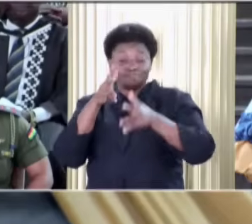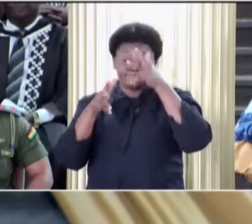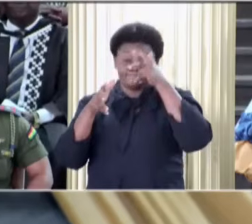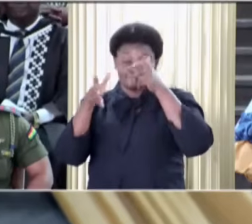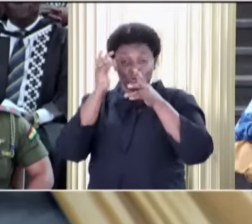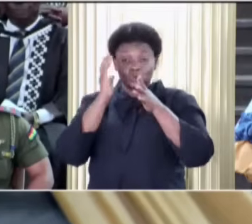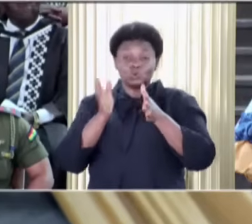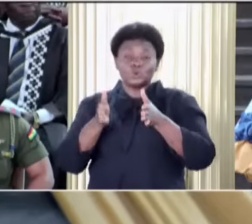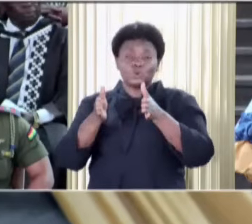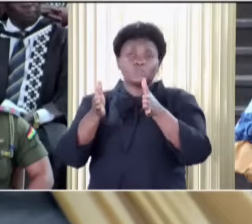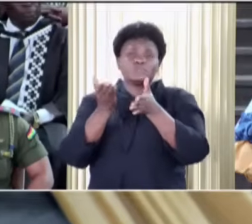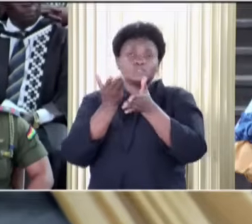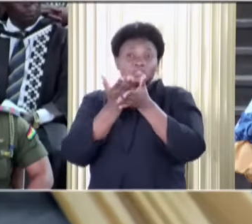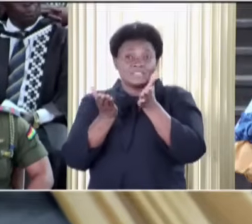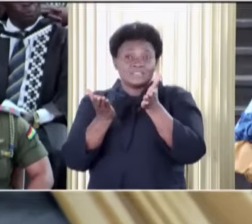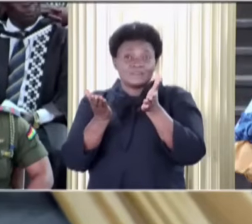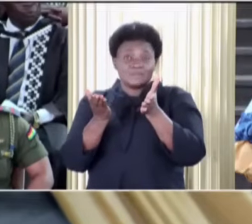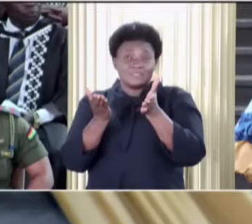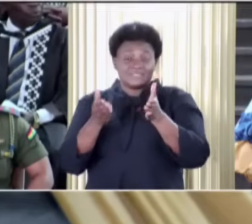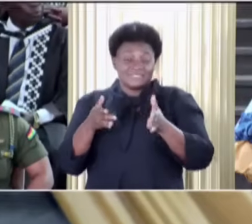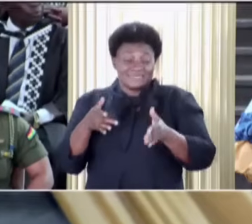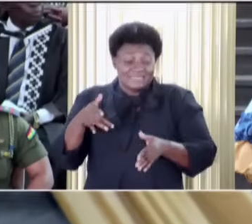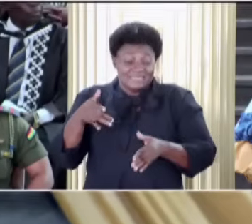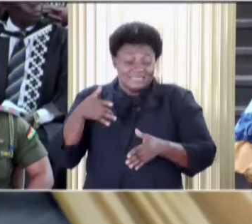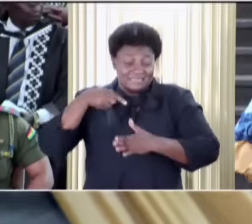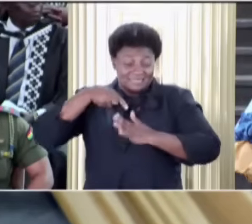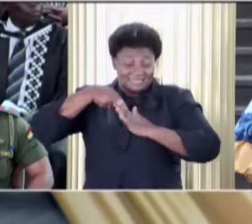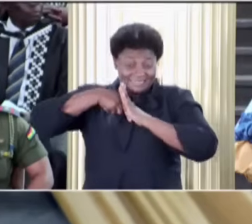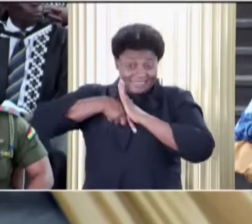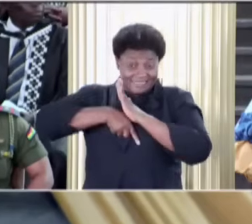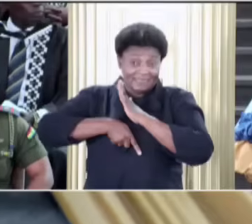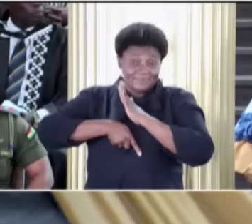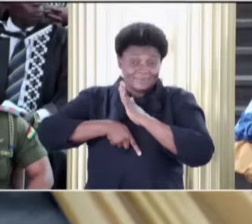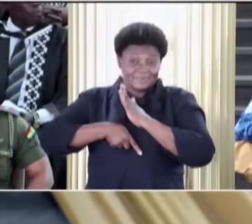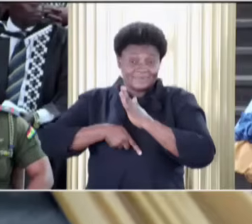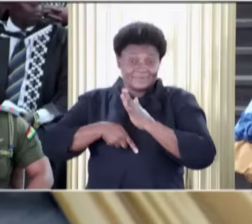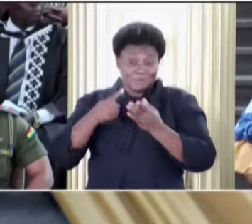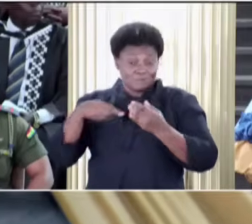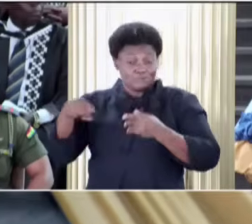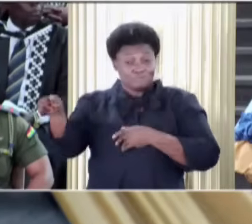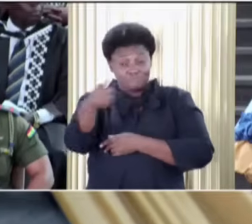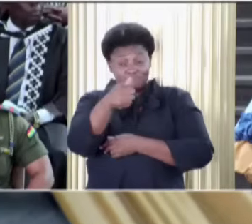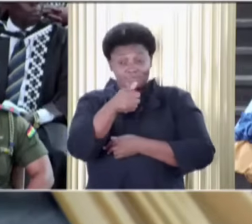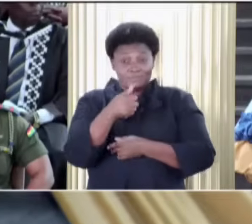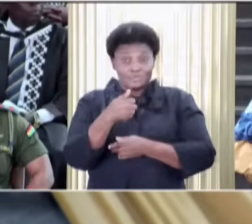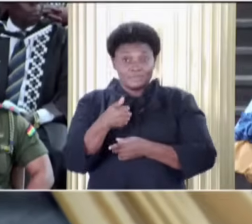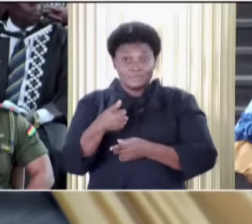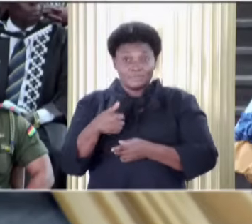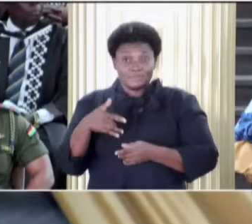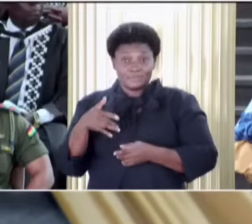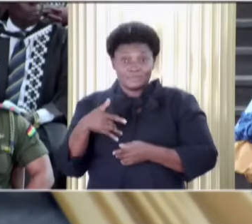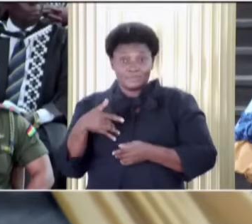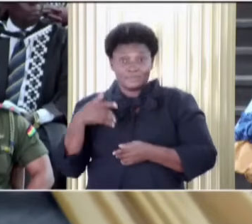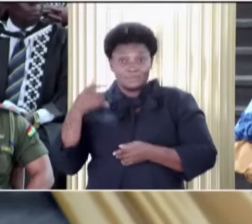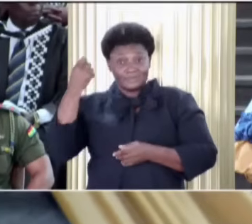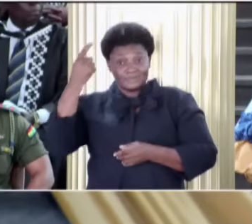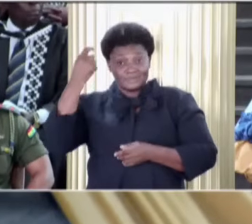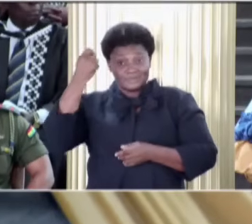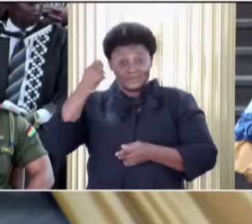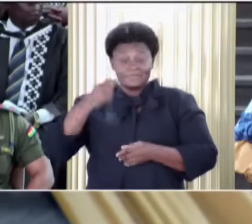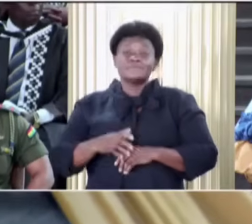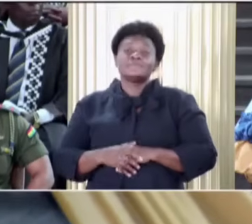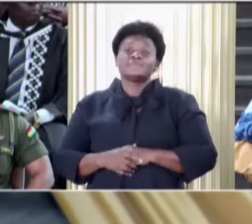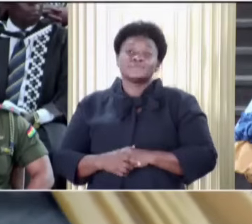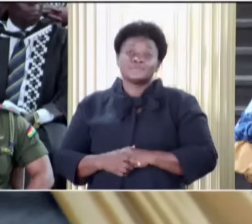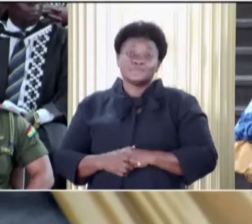that something deeply concerns you, profoundly and personally, the way you'd listen to that. Do we understand?